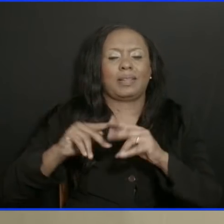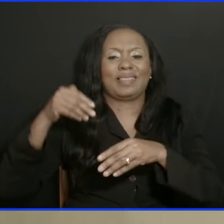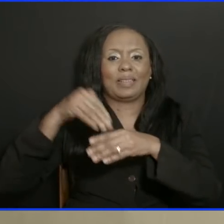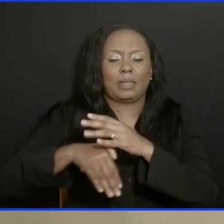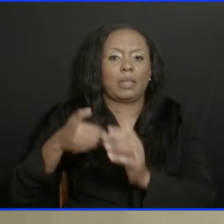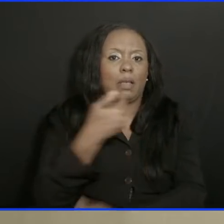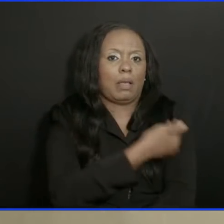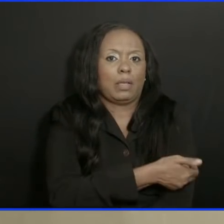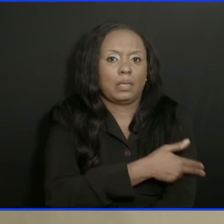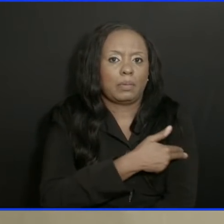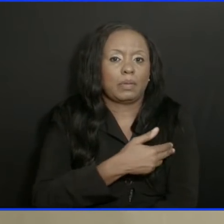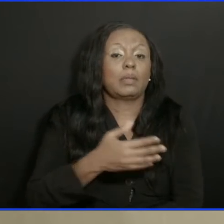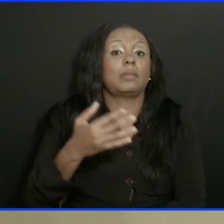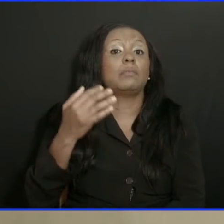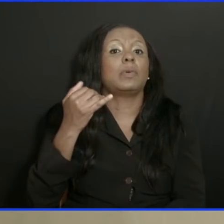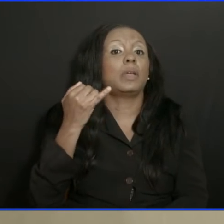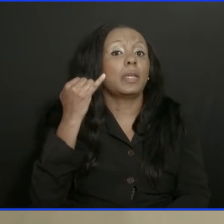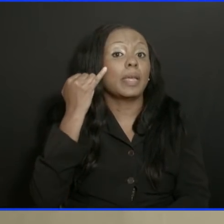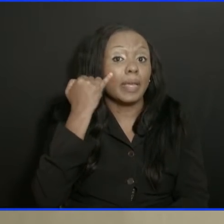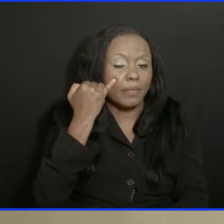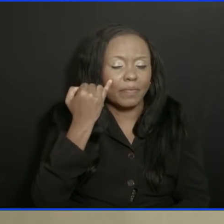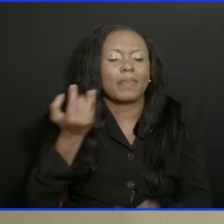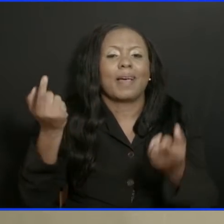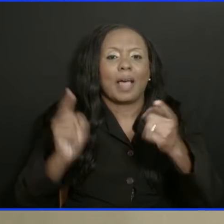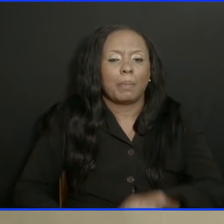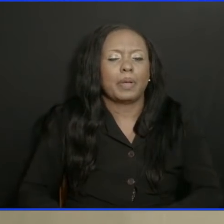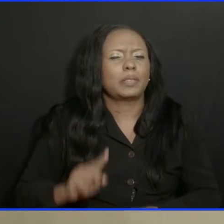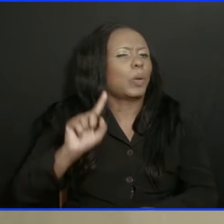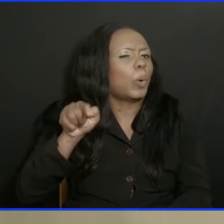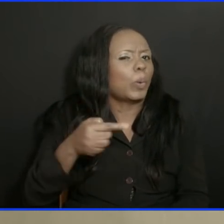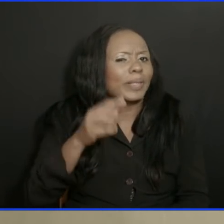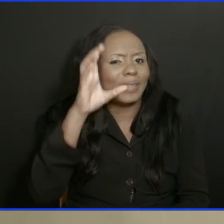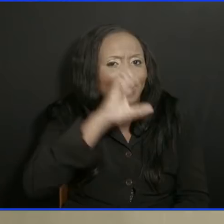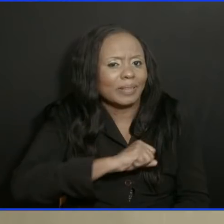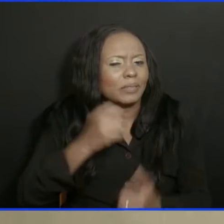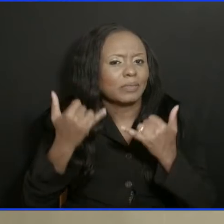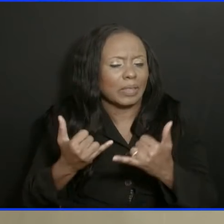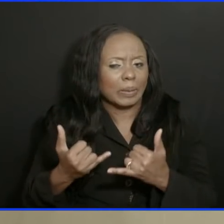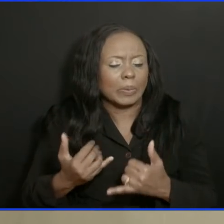hospital at the peak of the wave.